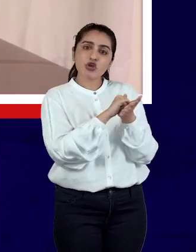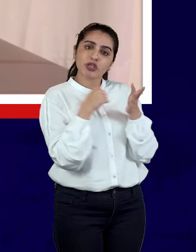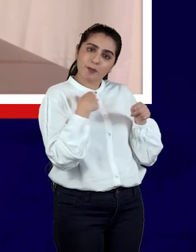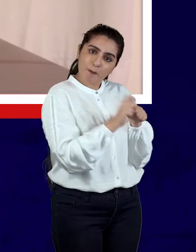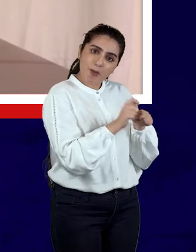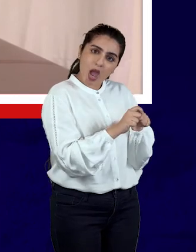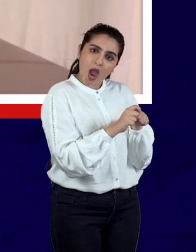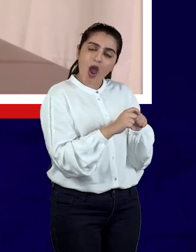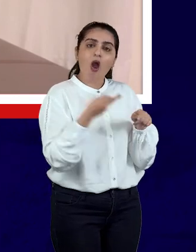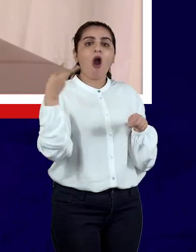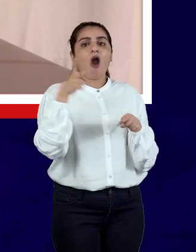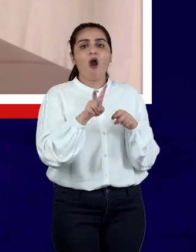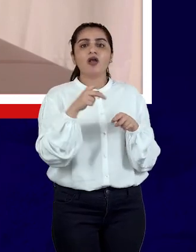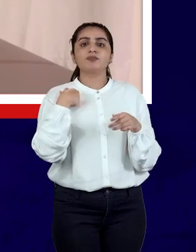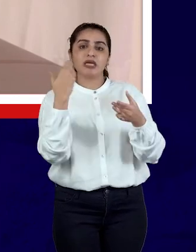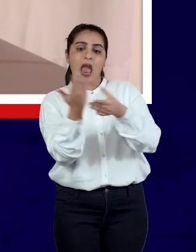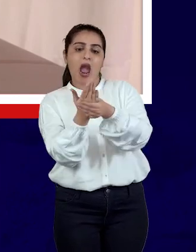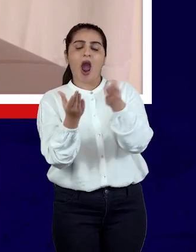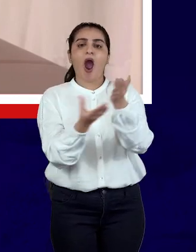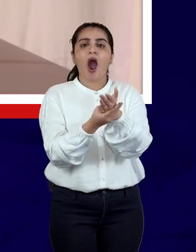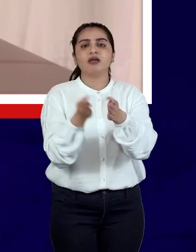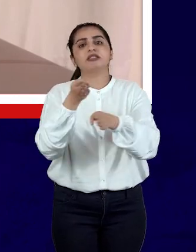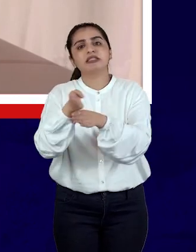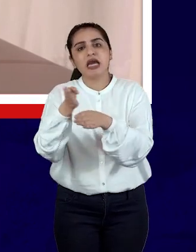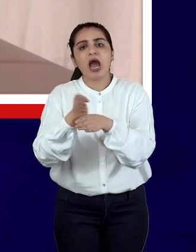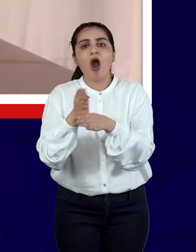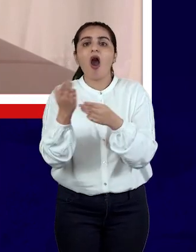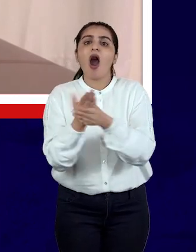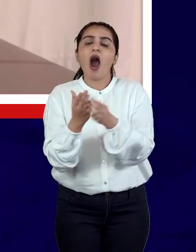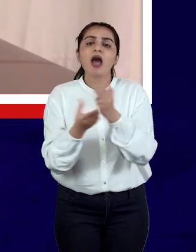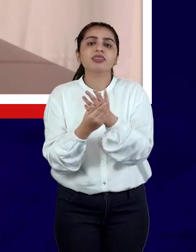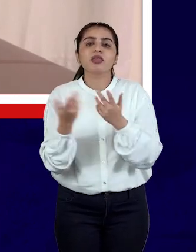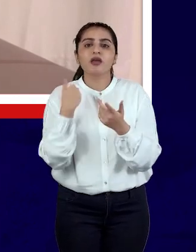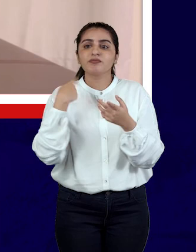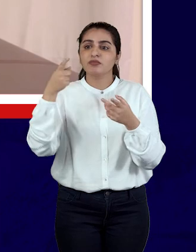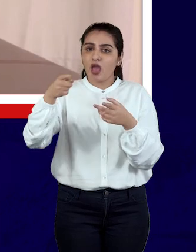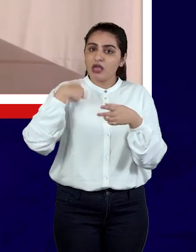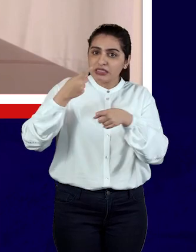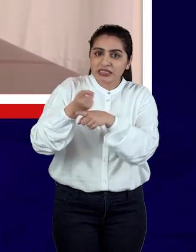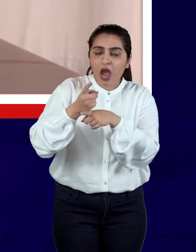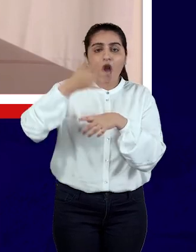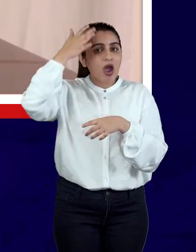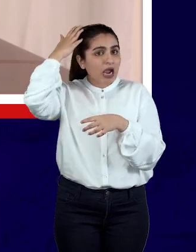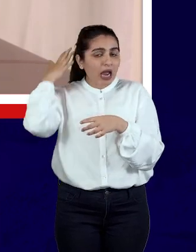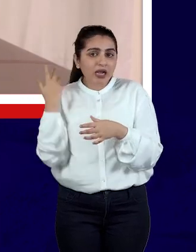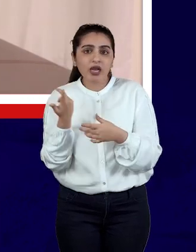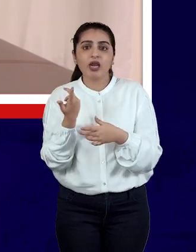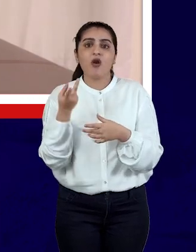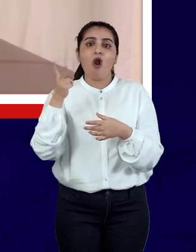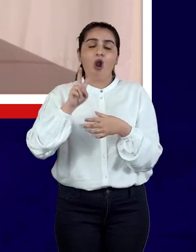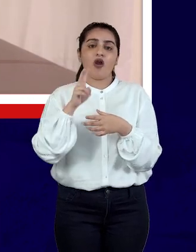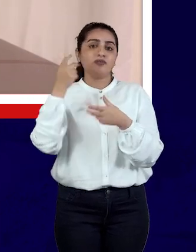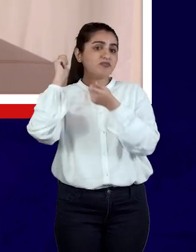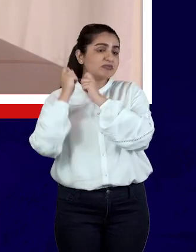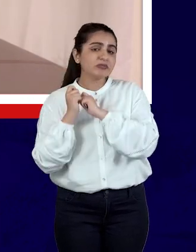channel where I teach women hands-on skills where they can learn to do hair, to color hair and the theory